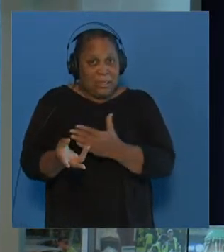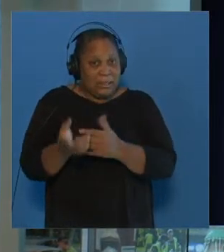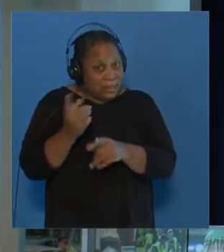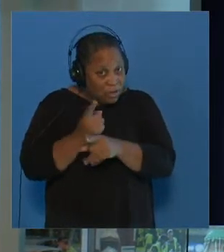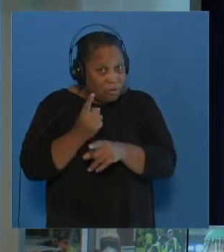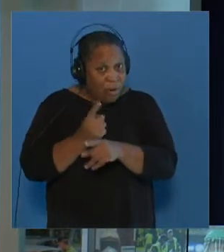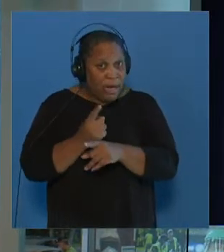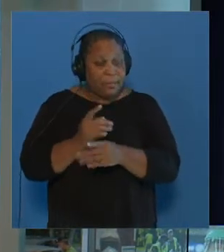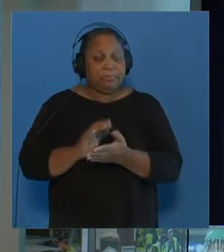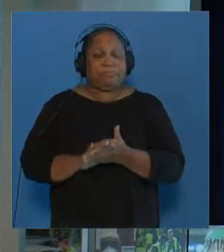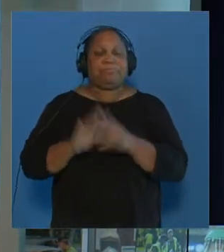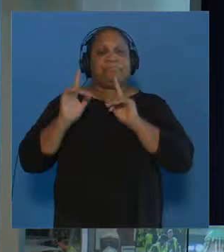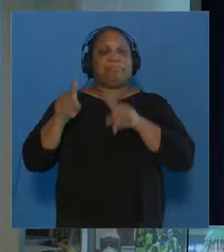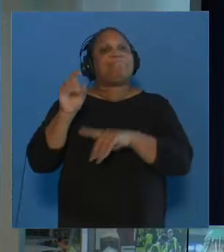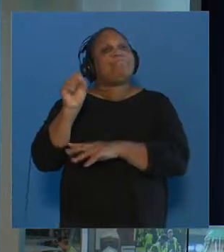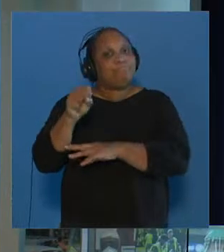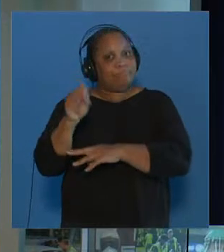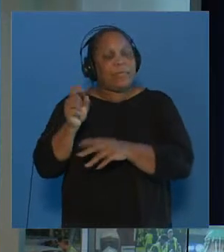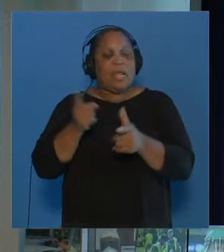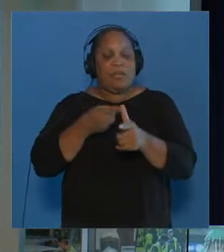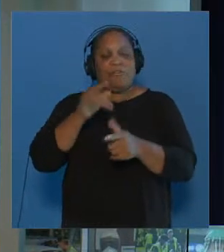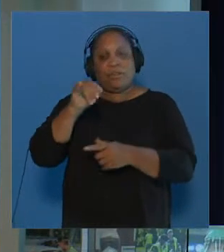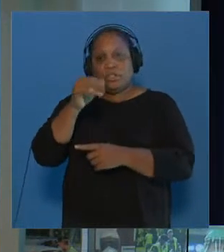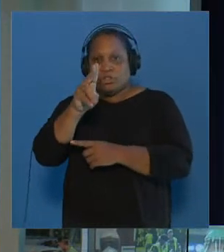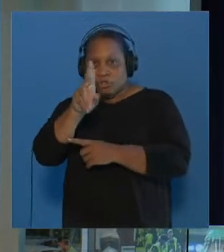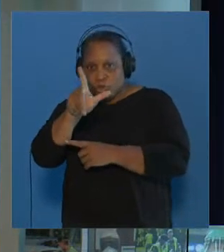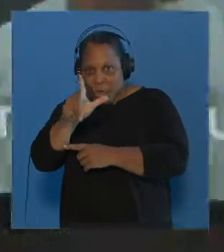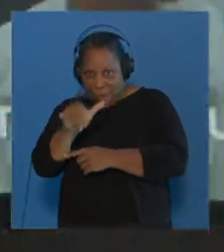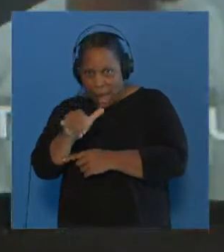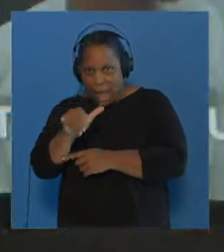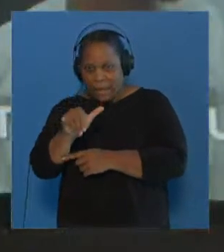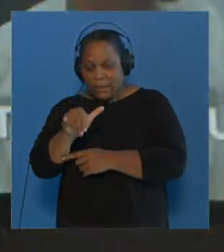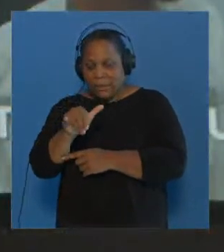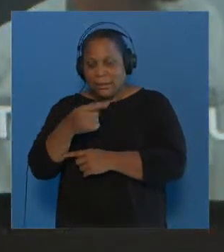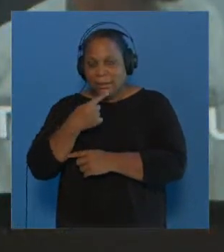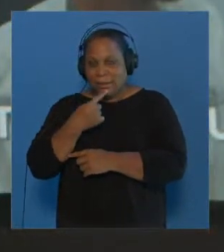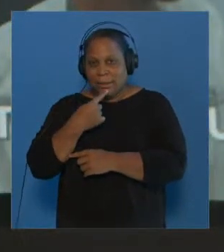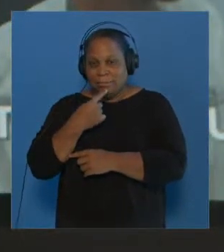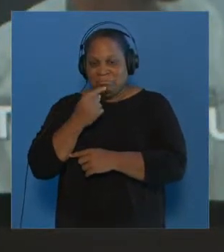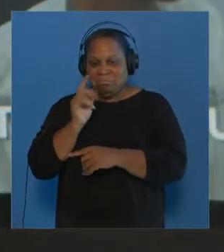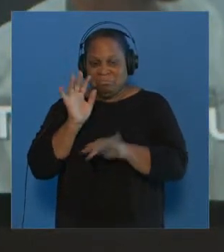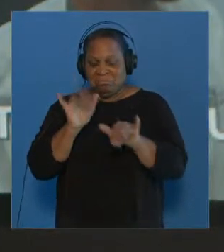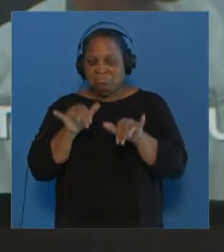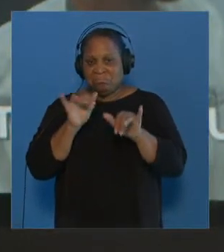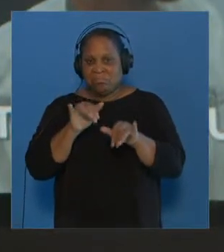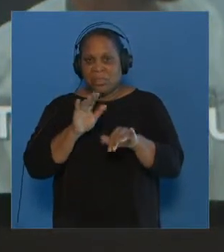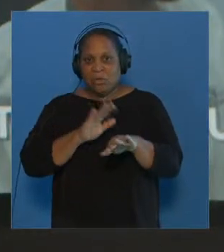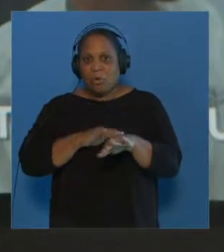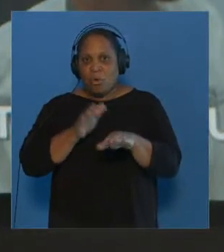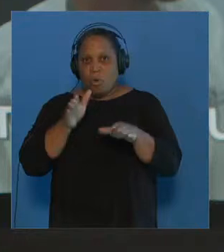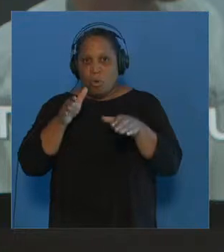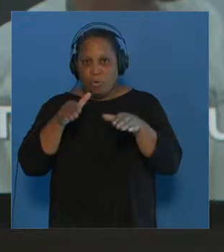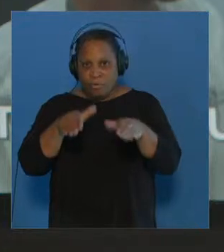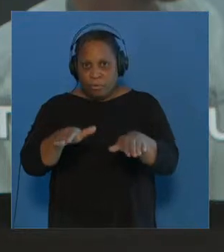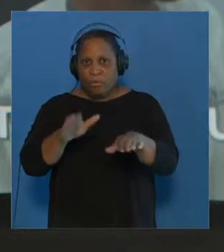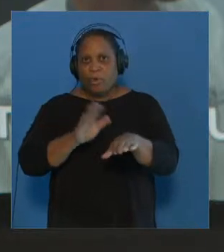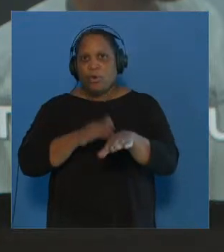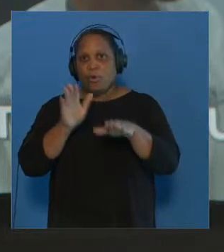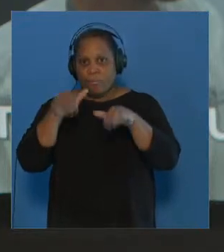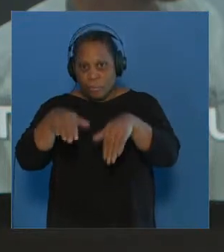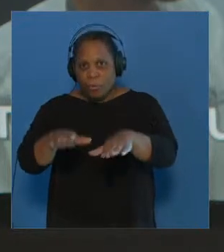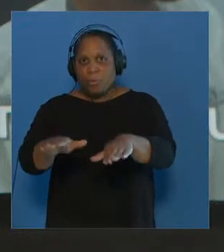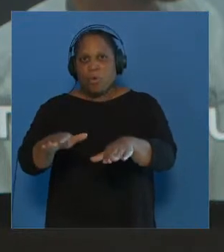Yes, it was. So as of the 1st of July, you could stay on the beaches until curfew time, or early enough to get